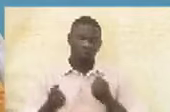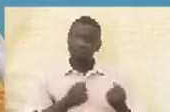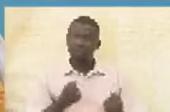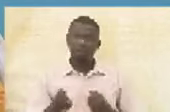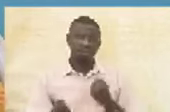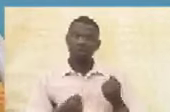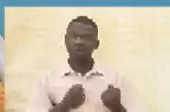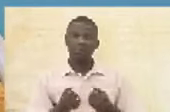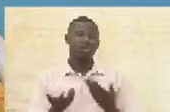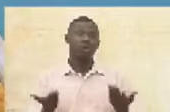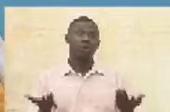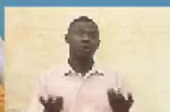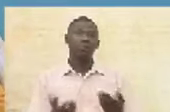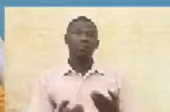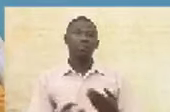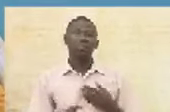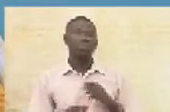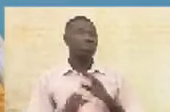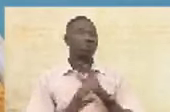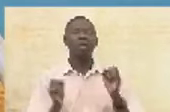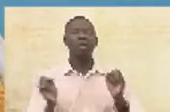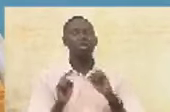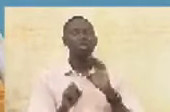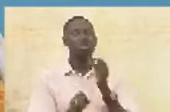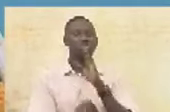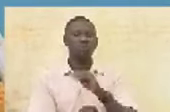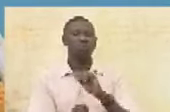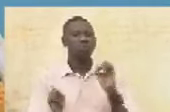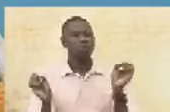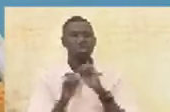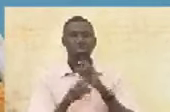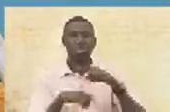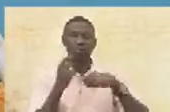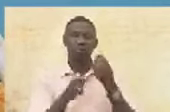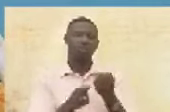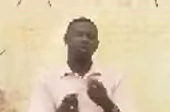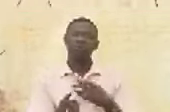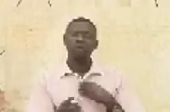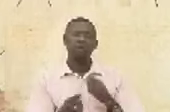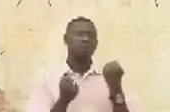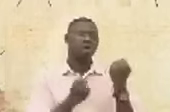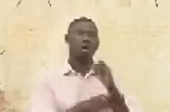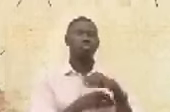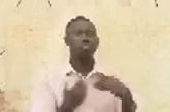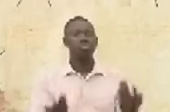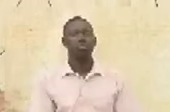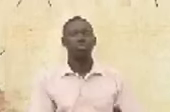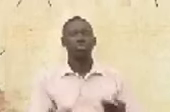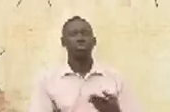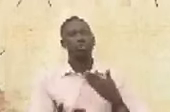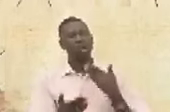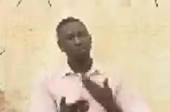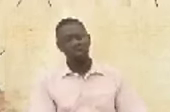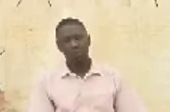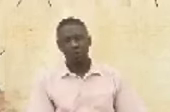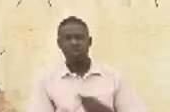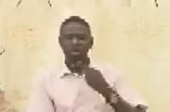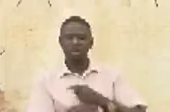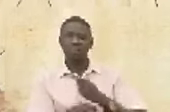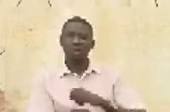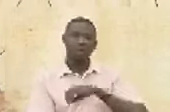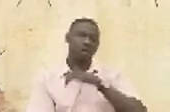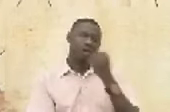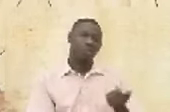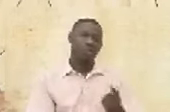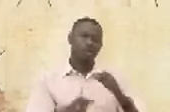on them, and we cannot do anything about it. I'm appealing to the Gambians,